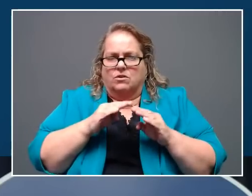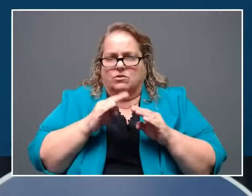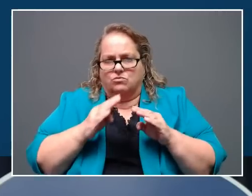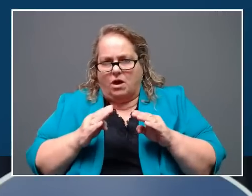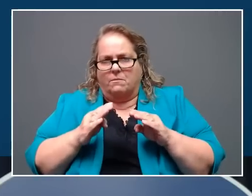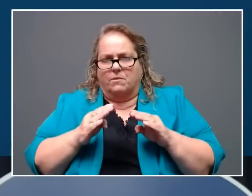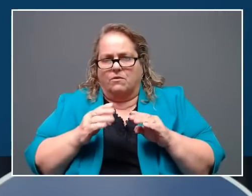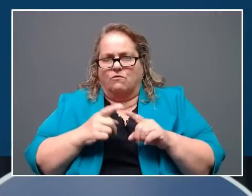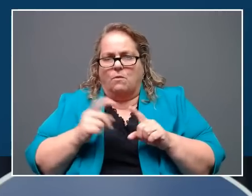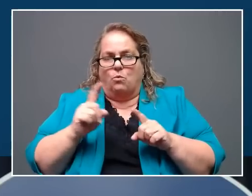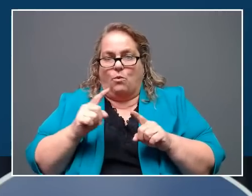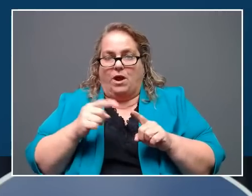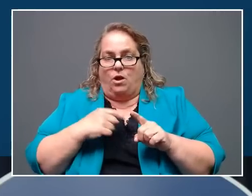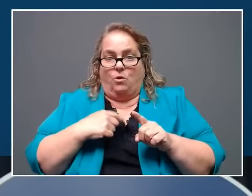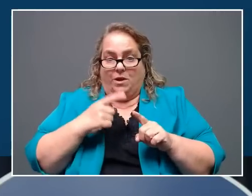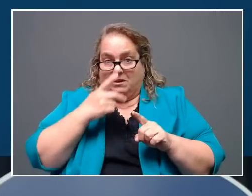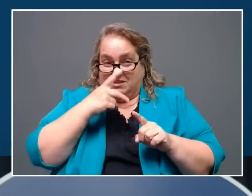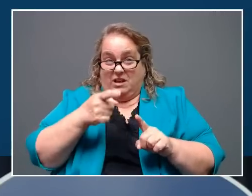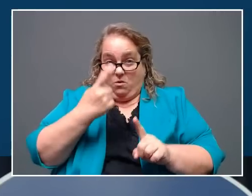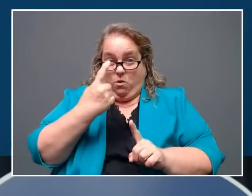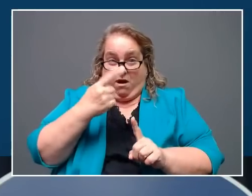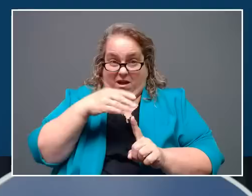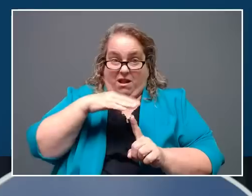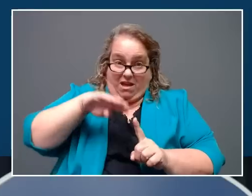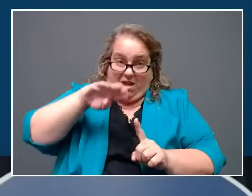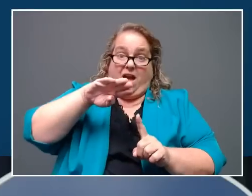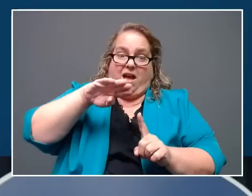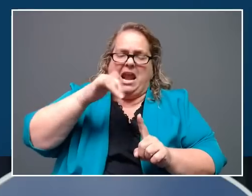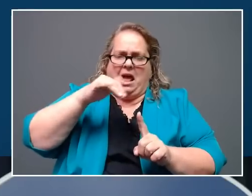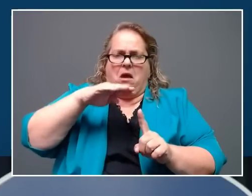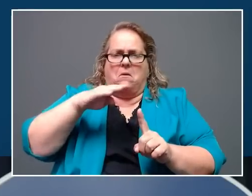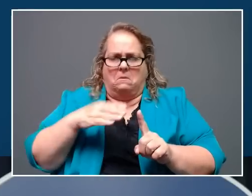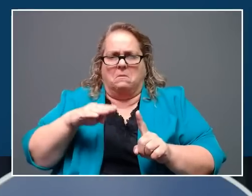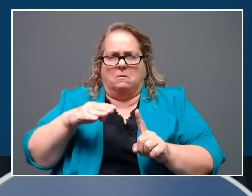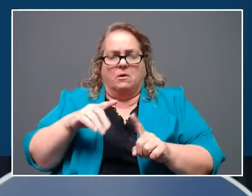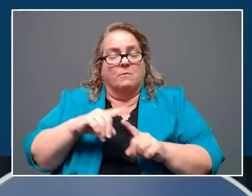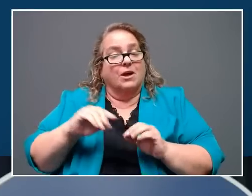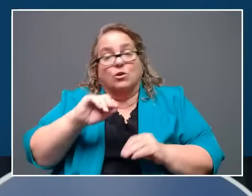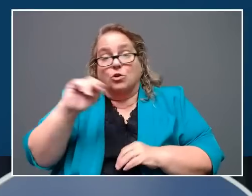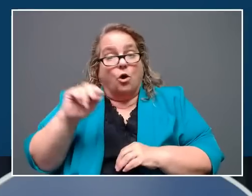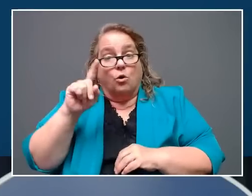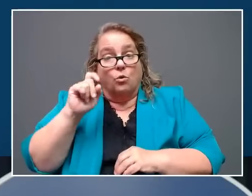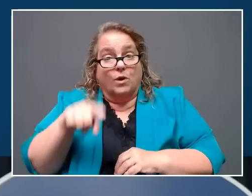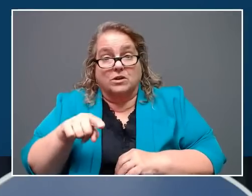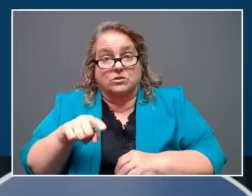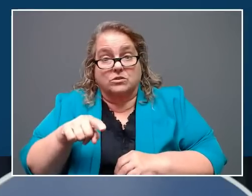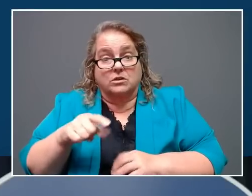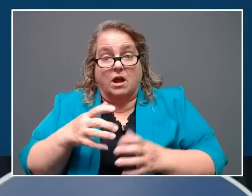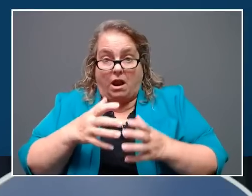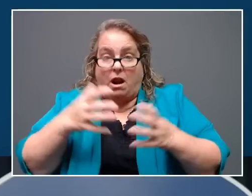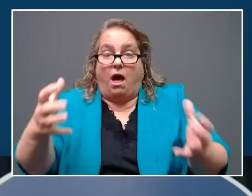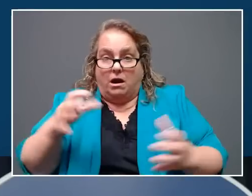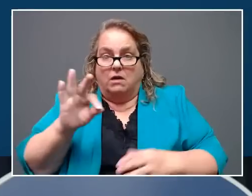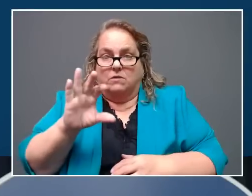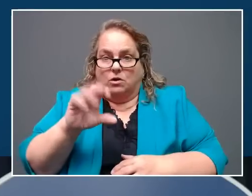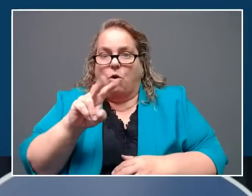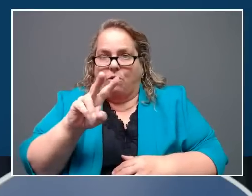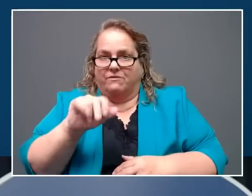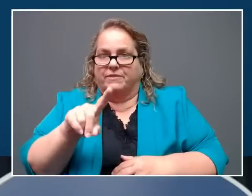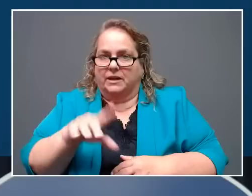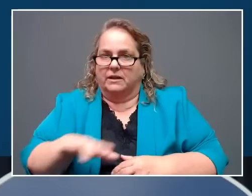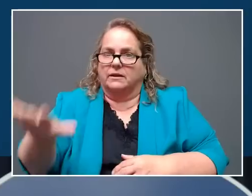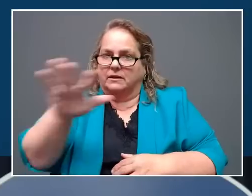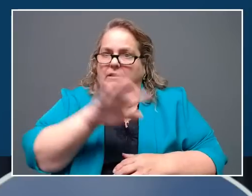were going. But there's no question that there is a lot of COVID out there. Everybody knows a couple people that have had it over the last week at